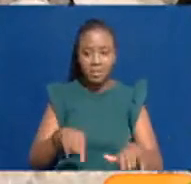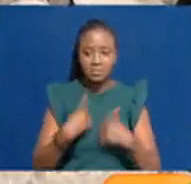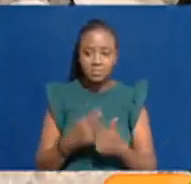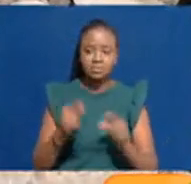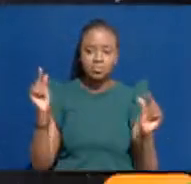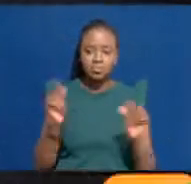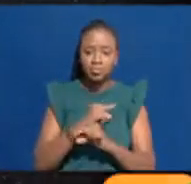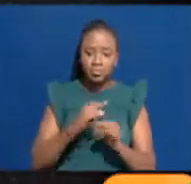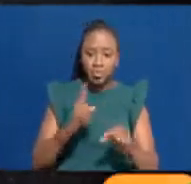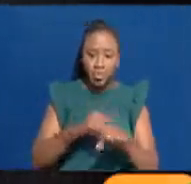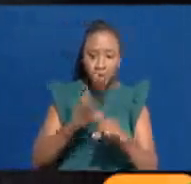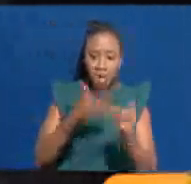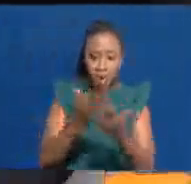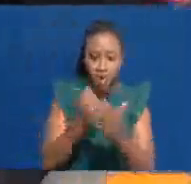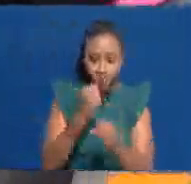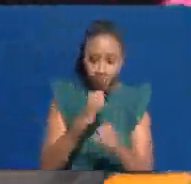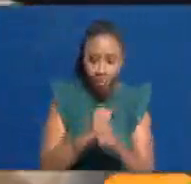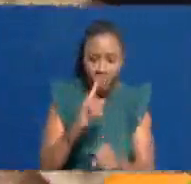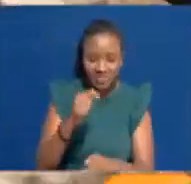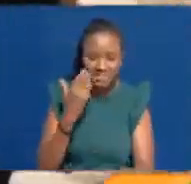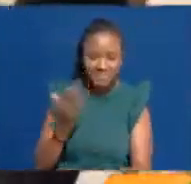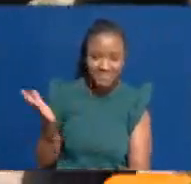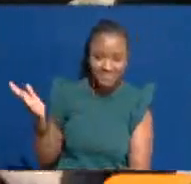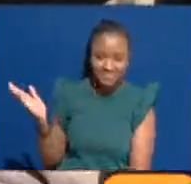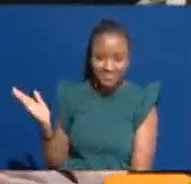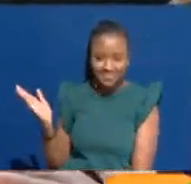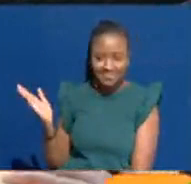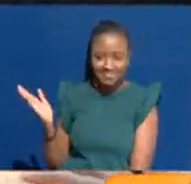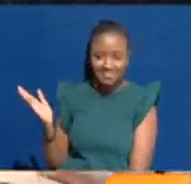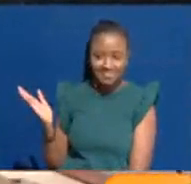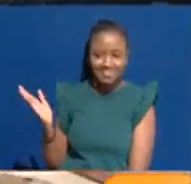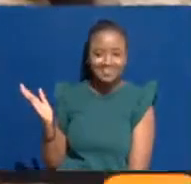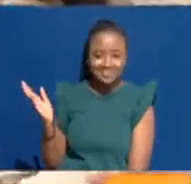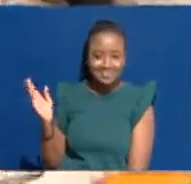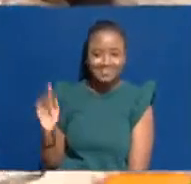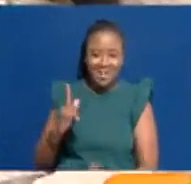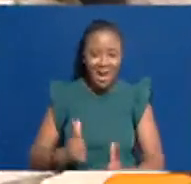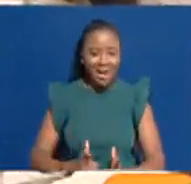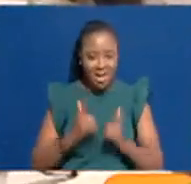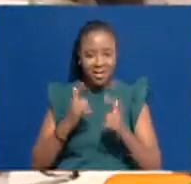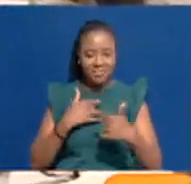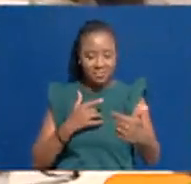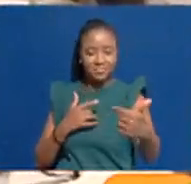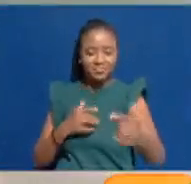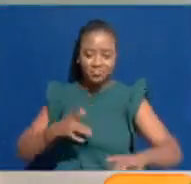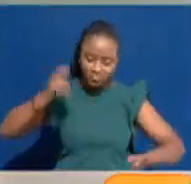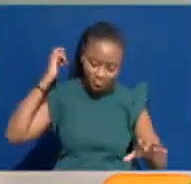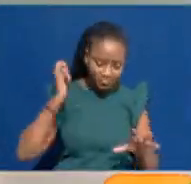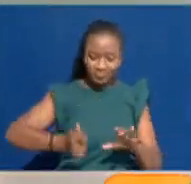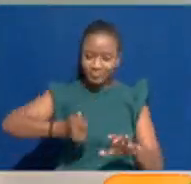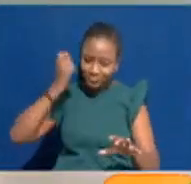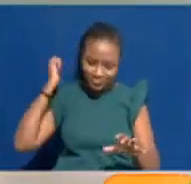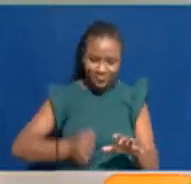first thing she does when she gets to work is set it up in a strategic position, goes live on a page, and then her stone pounding